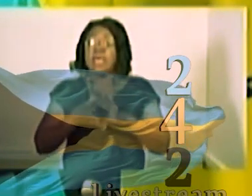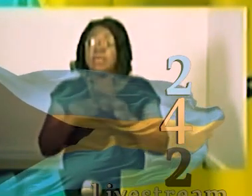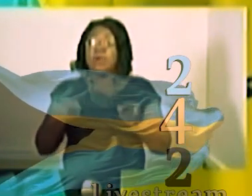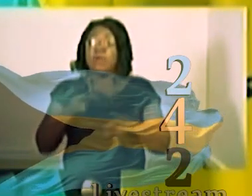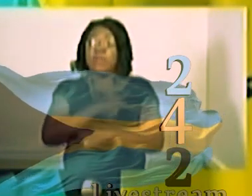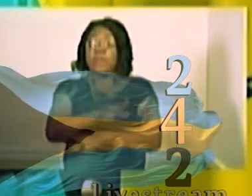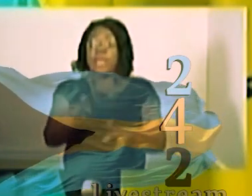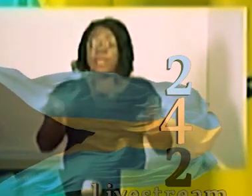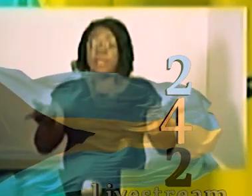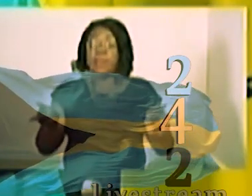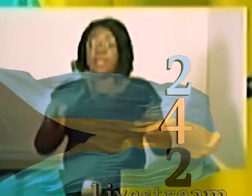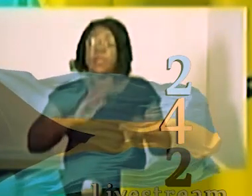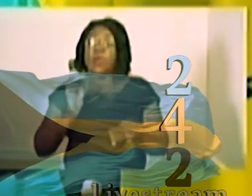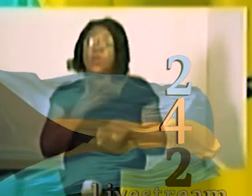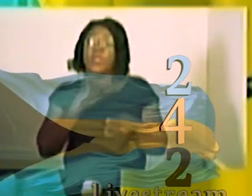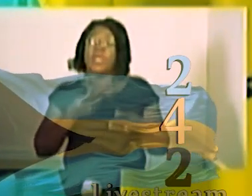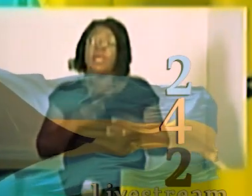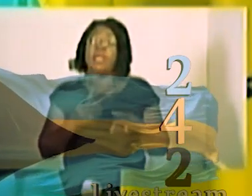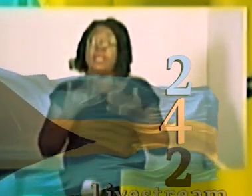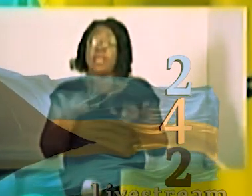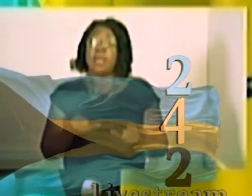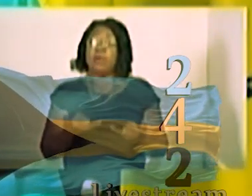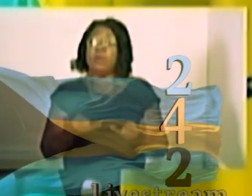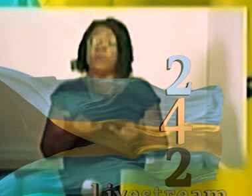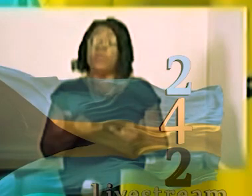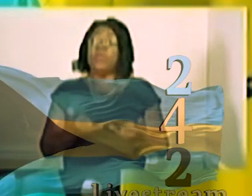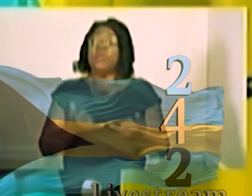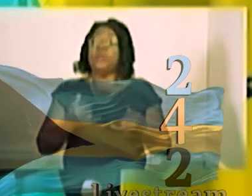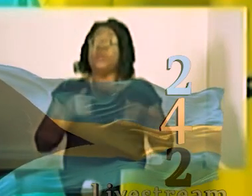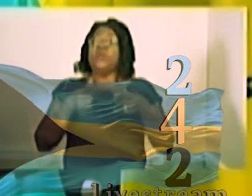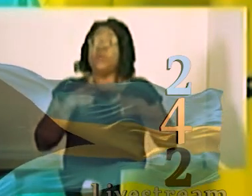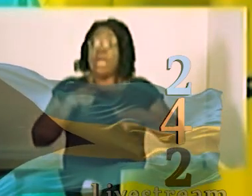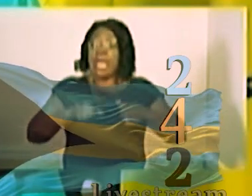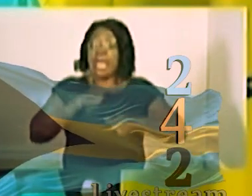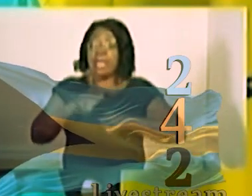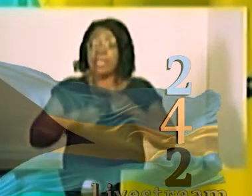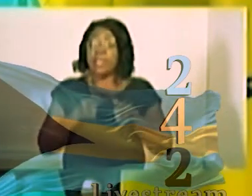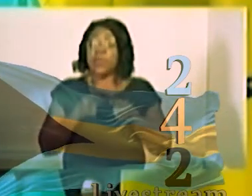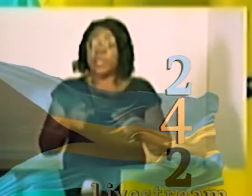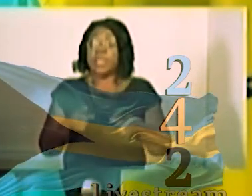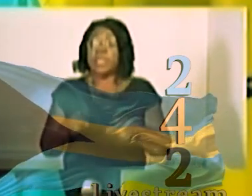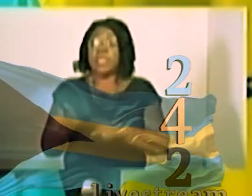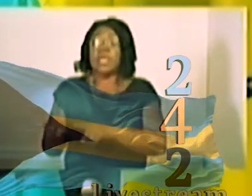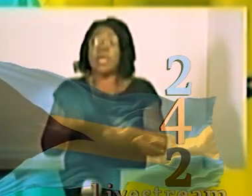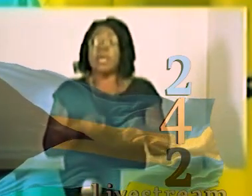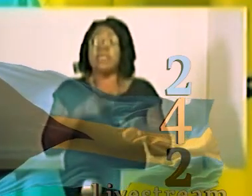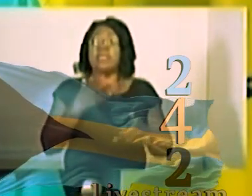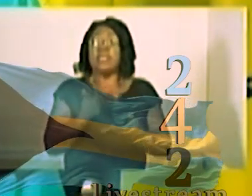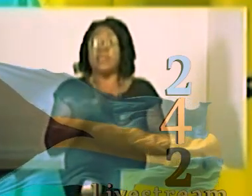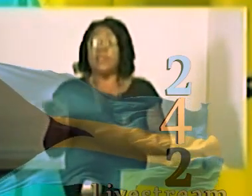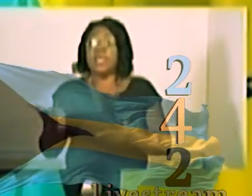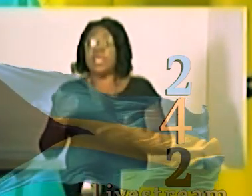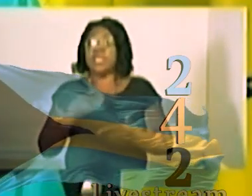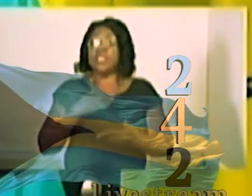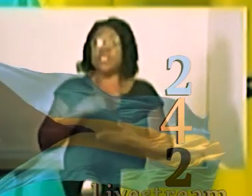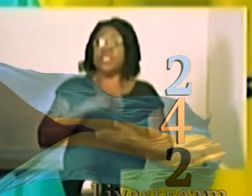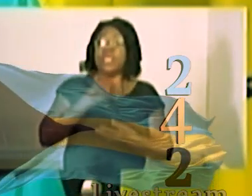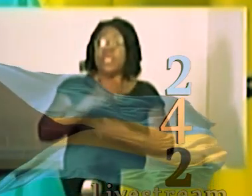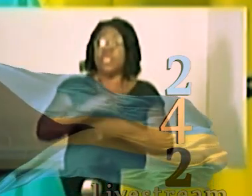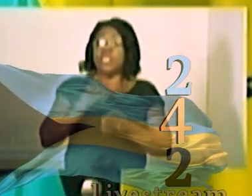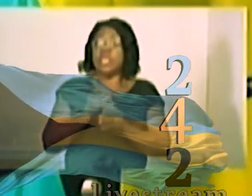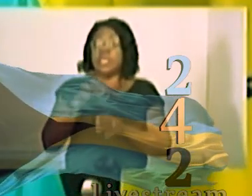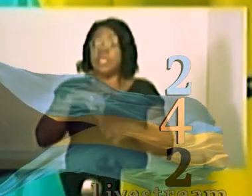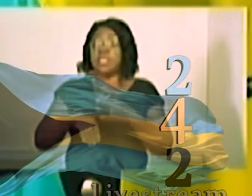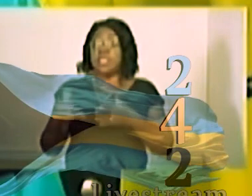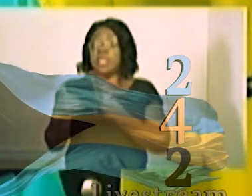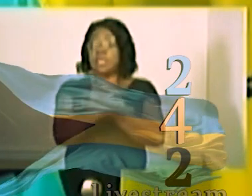we have sought to act and to adjust quickly as things evolve. In